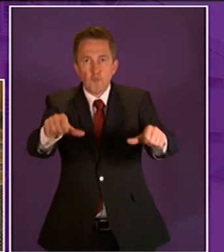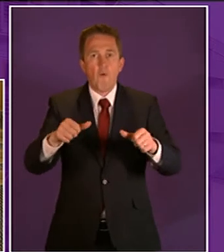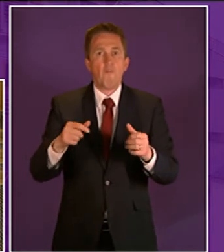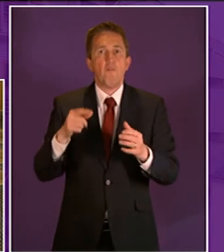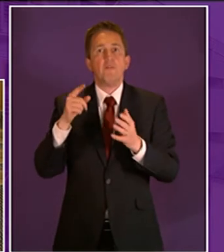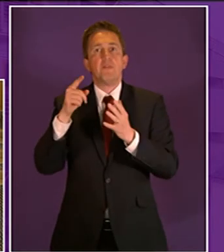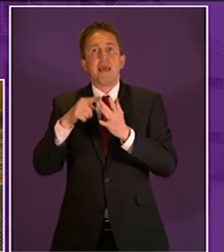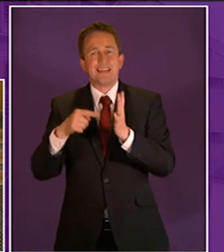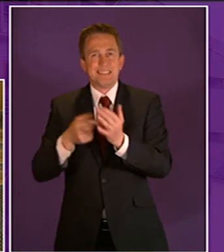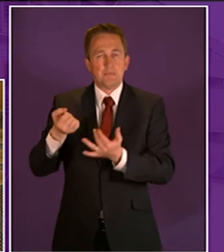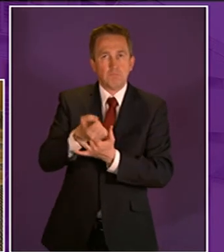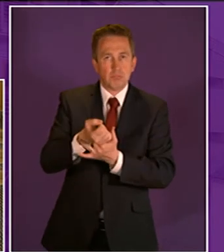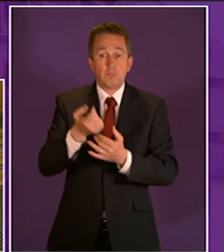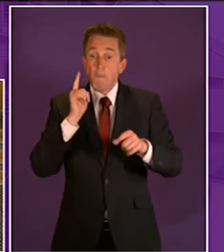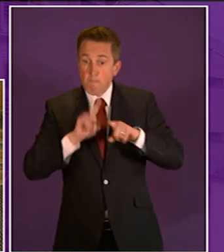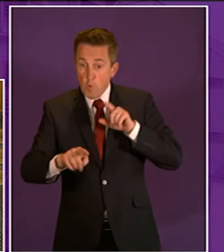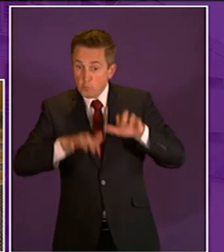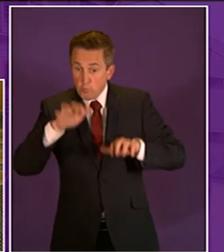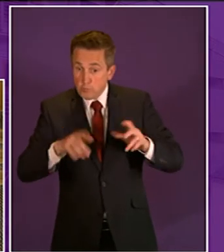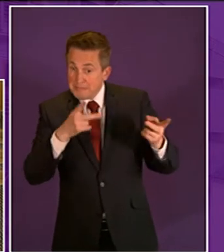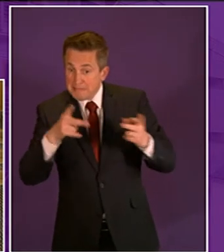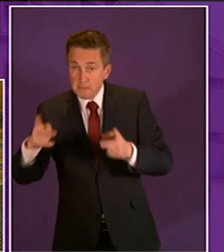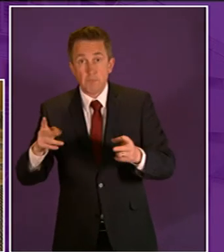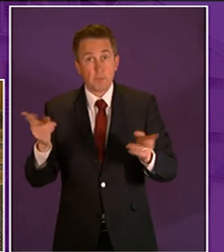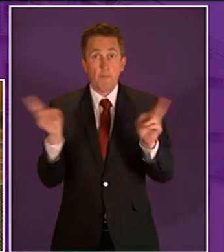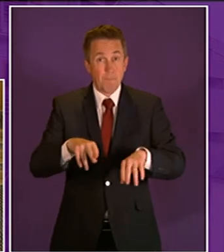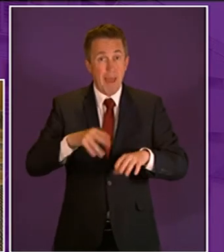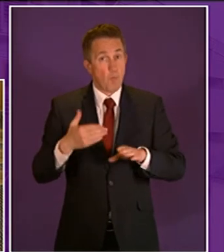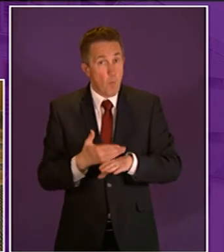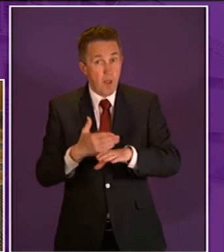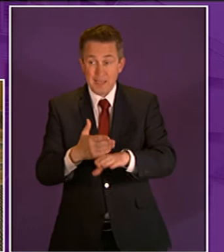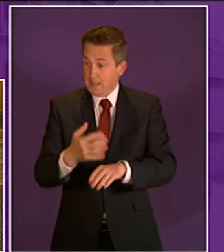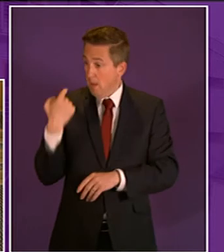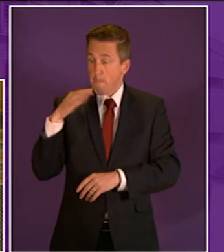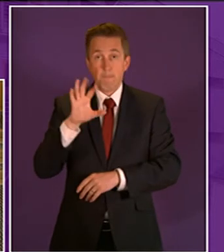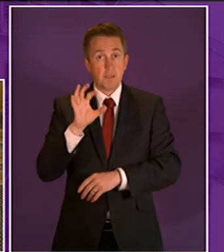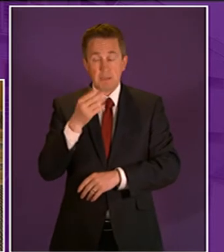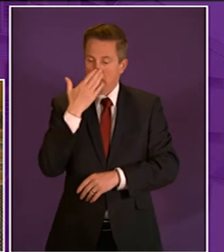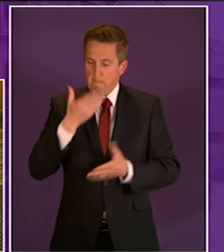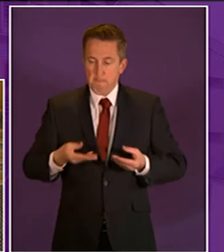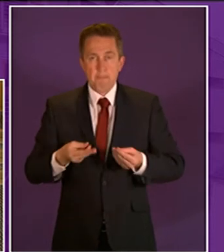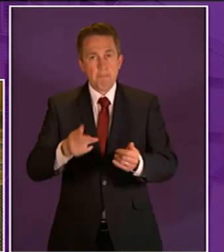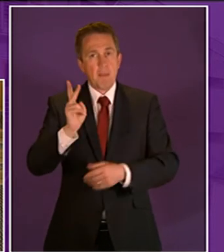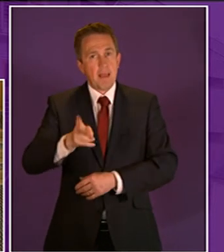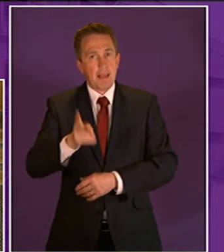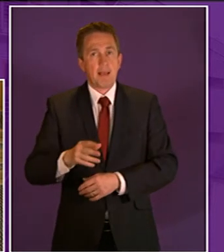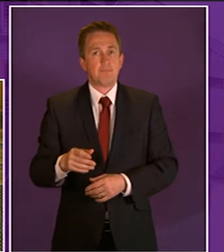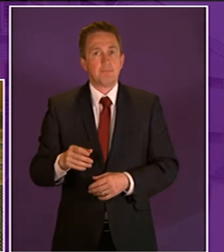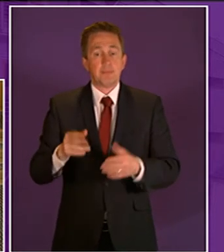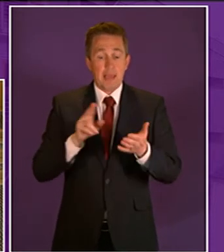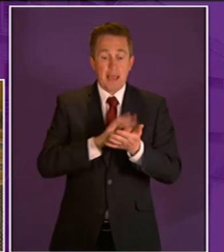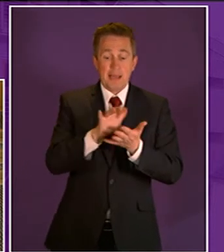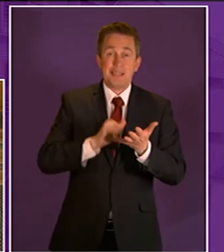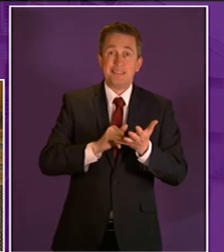services, computer devices and systems are back online and operational on Monday morning. Many boards' IT staff are working